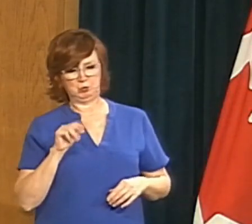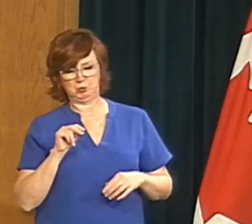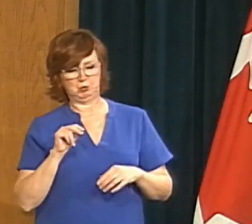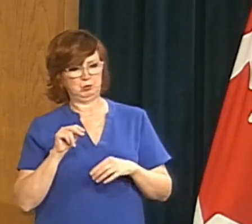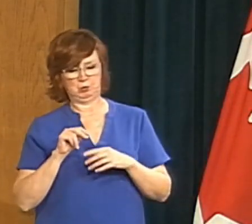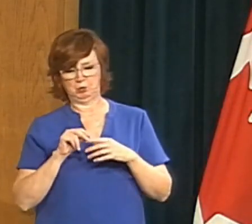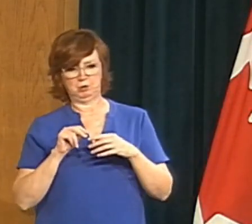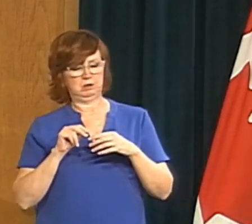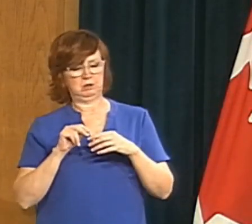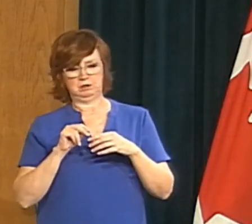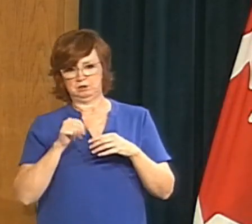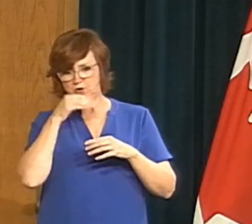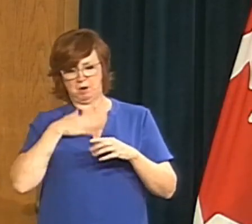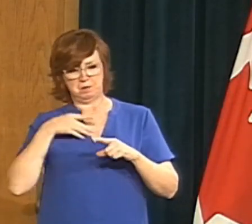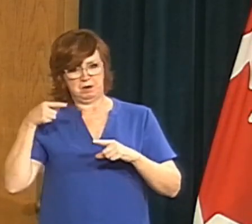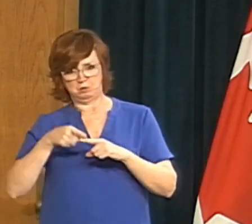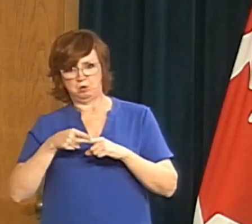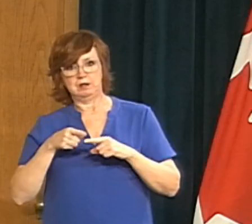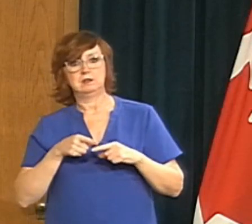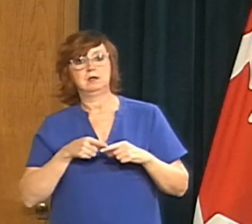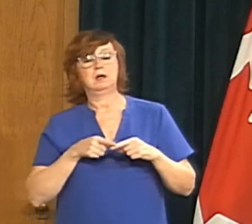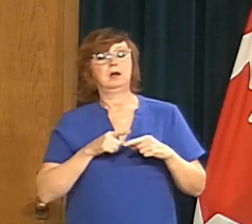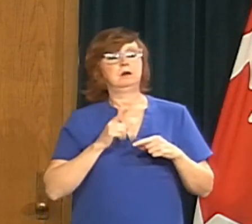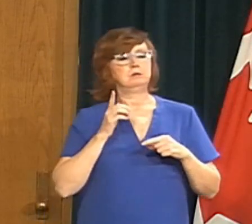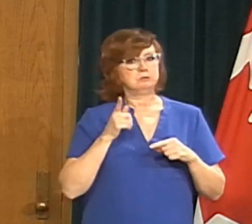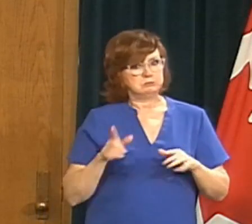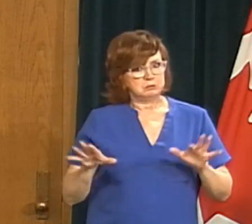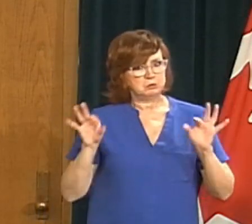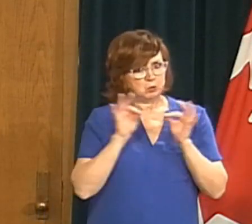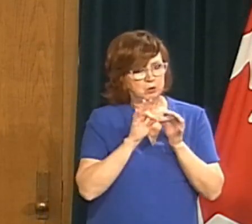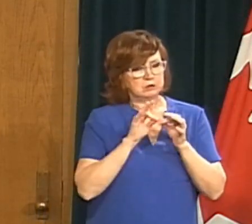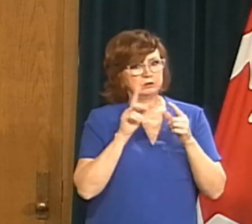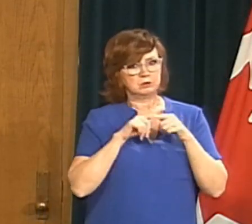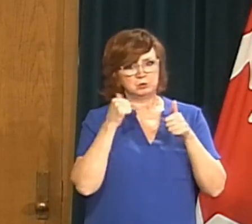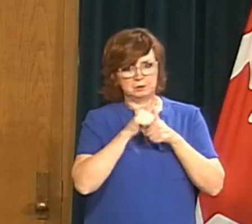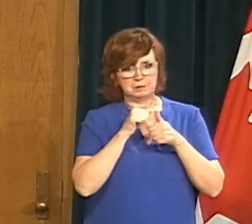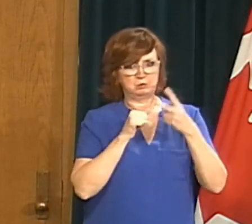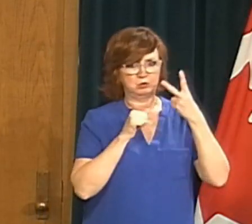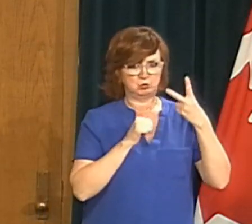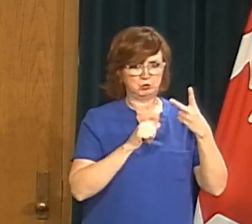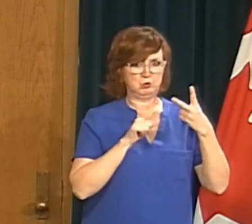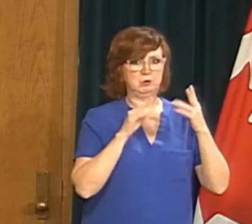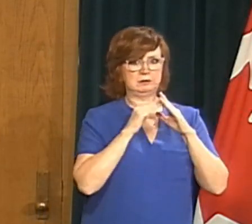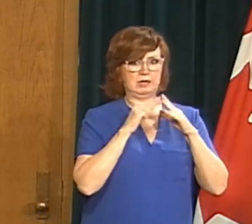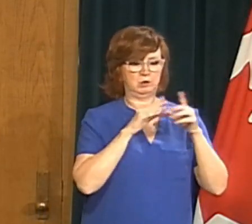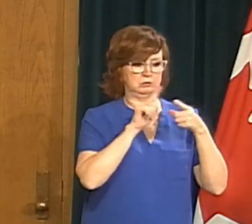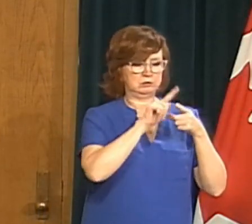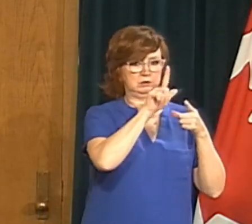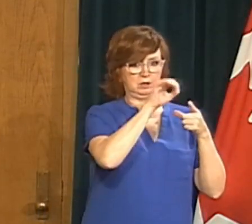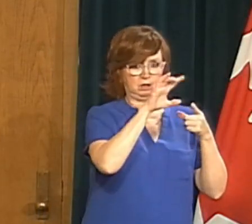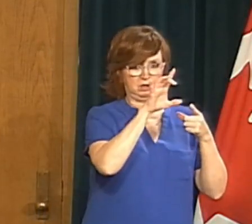Lloydminster. And I think the indication would be is prior to knowing that